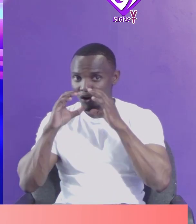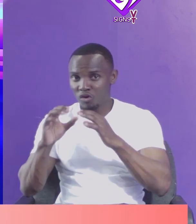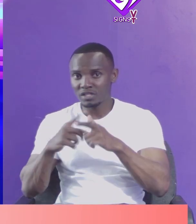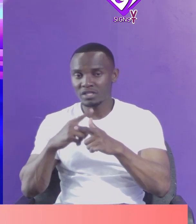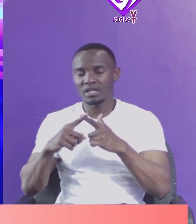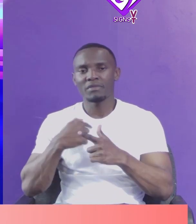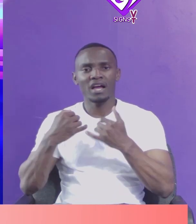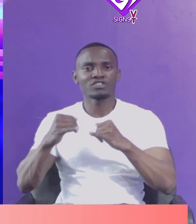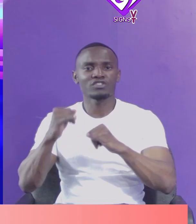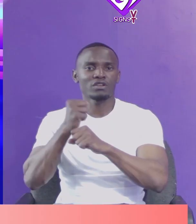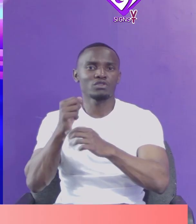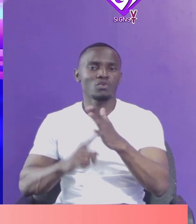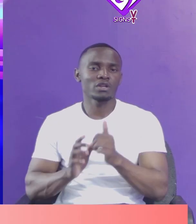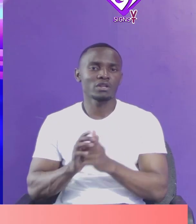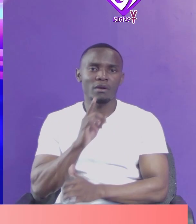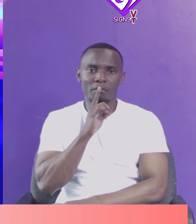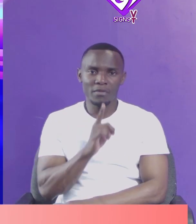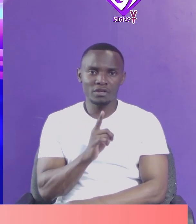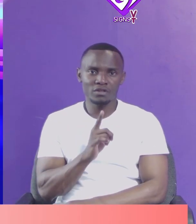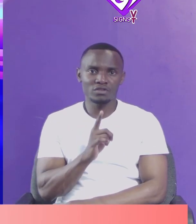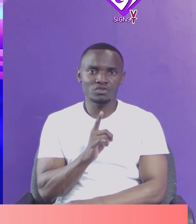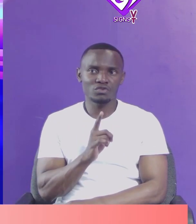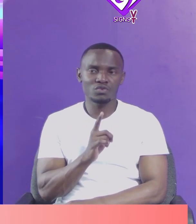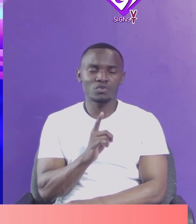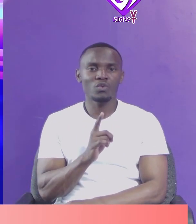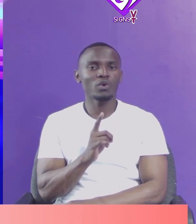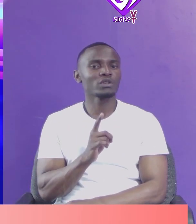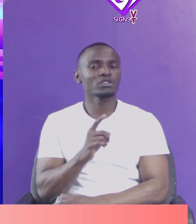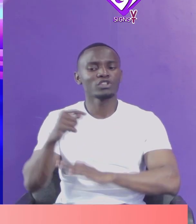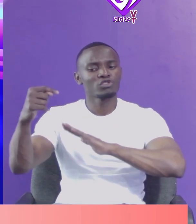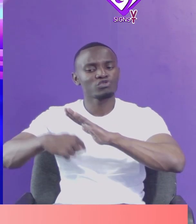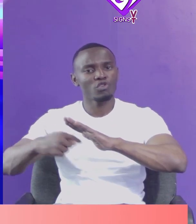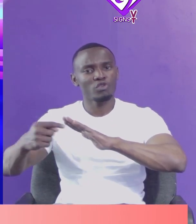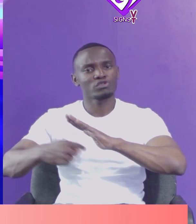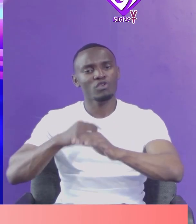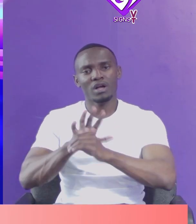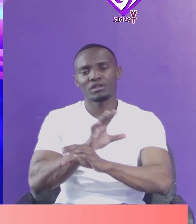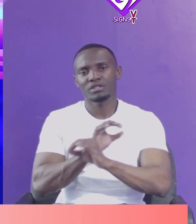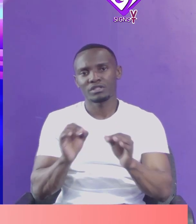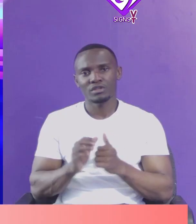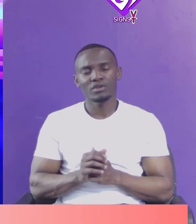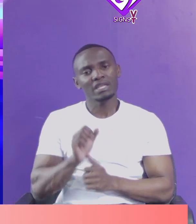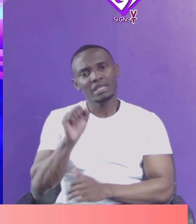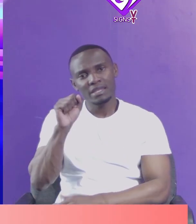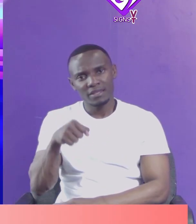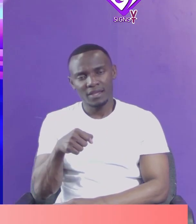out like how to really make sure that we're not conceding a lot of goals. Yes. I think in terms of attacking, there's some games that really look like they're